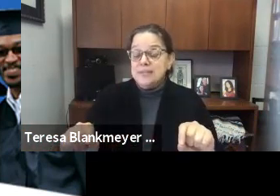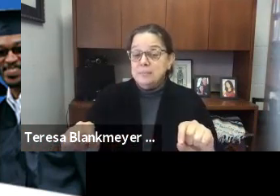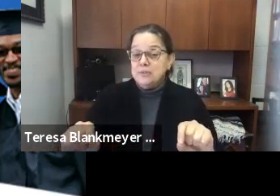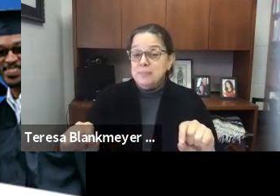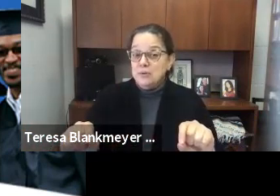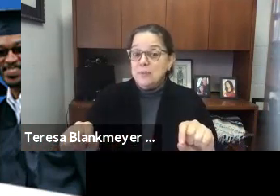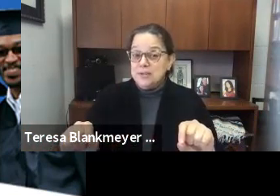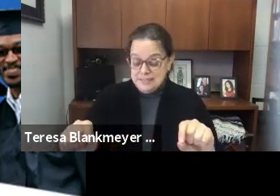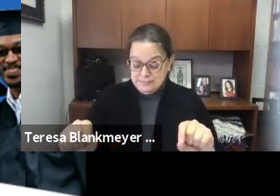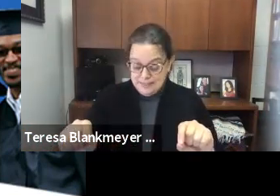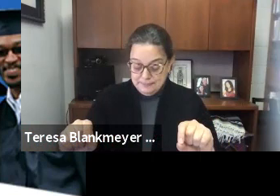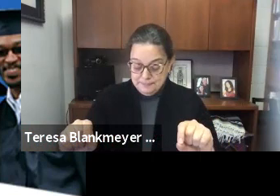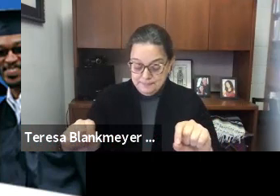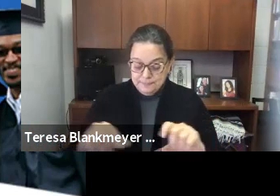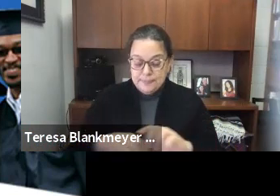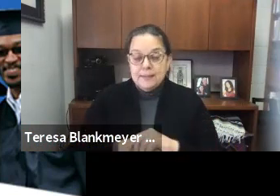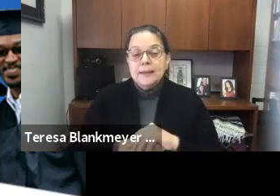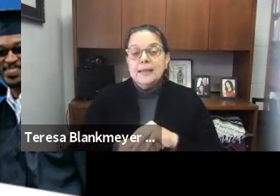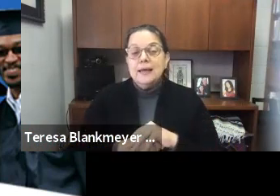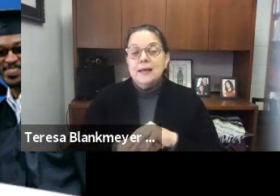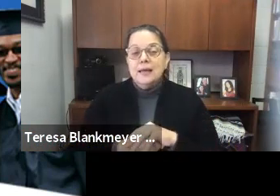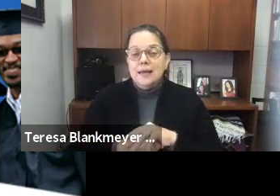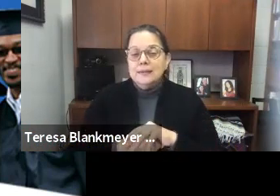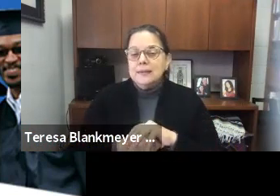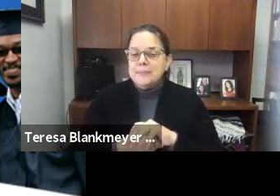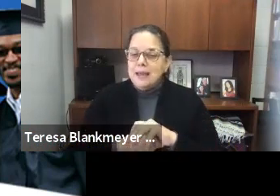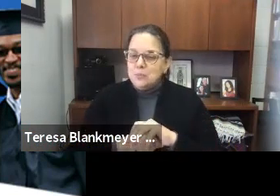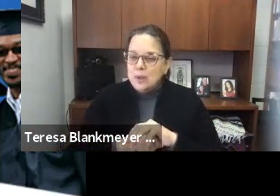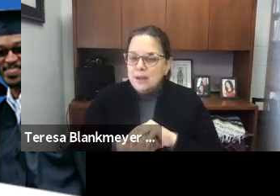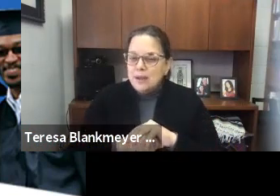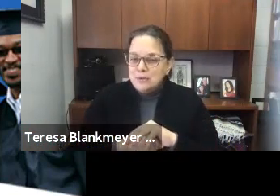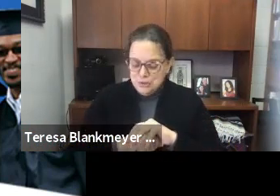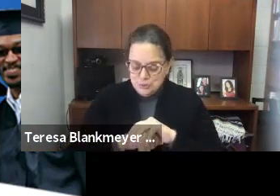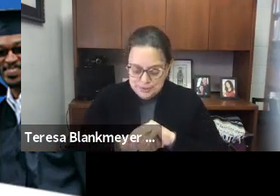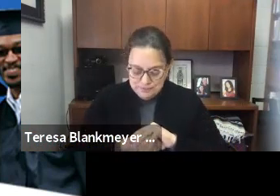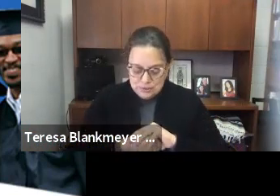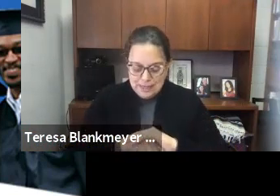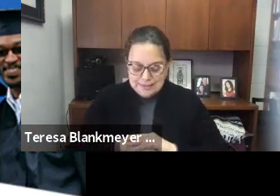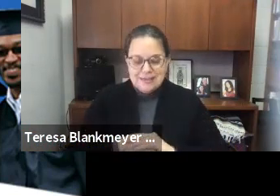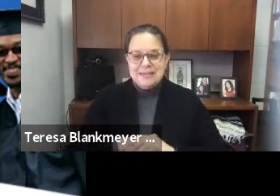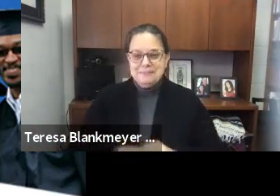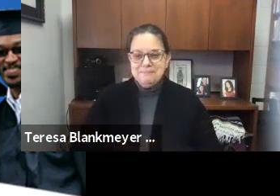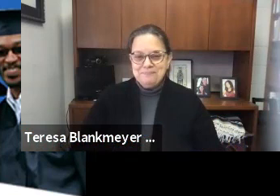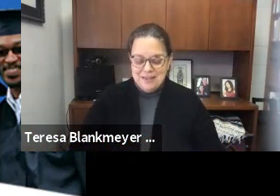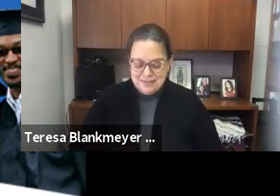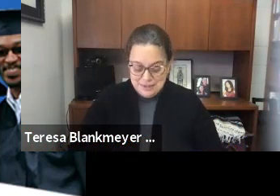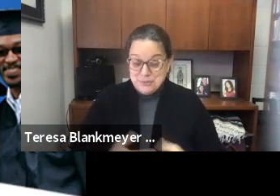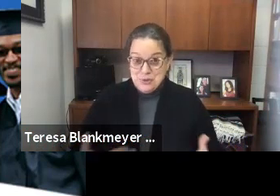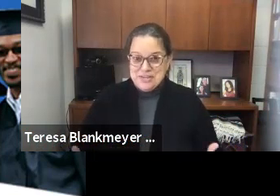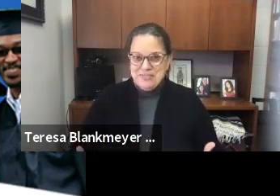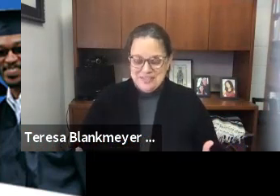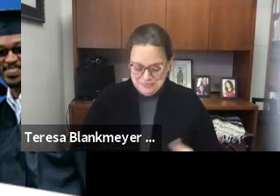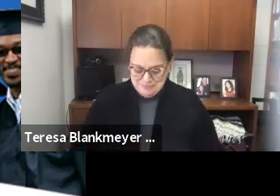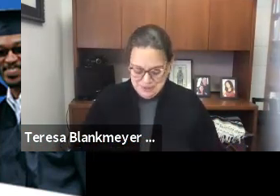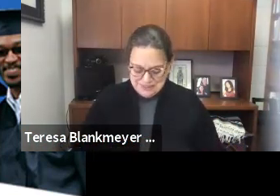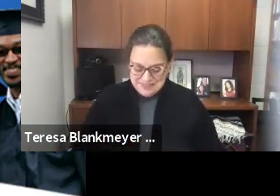I was able to better participate. And let me add one other note. So last night, as I was